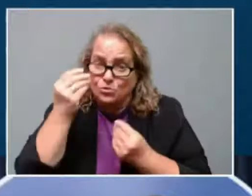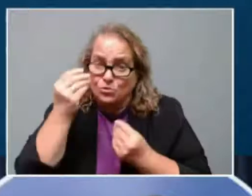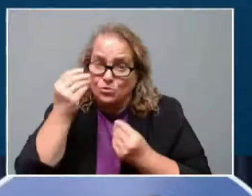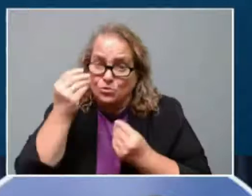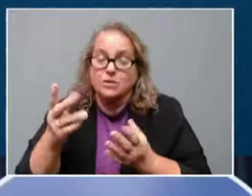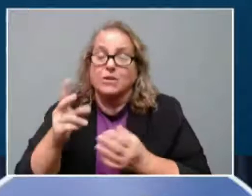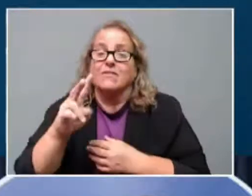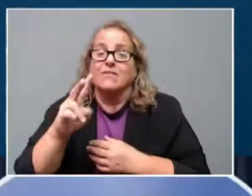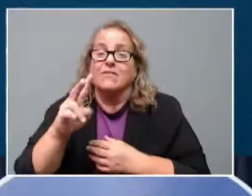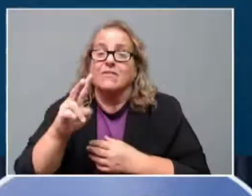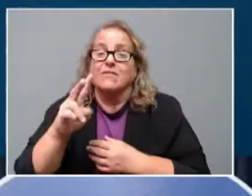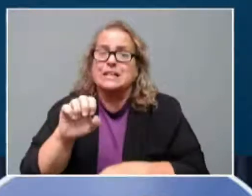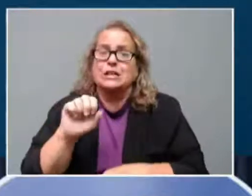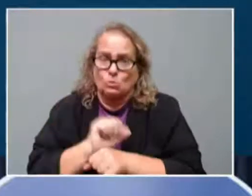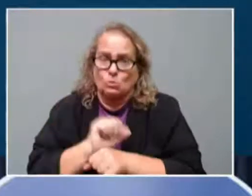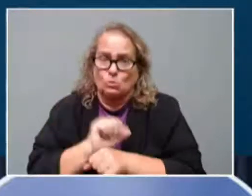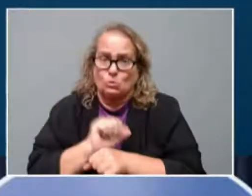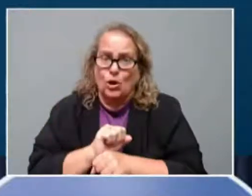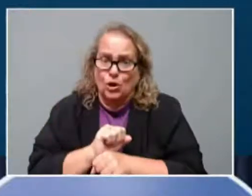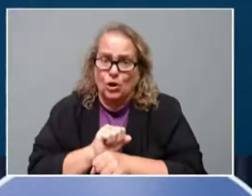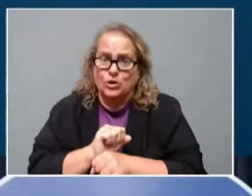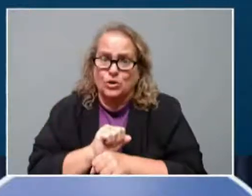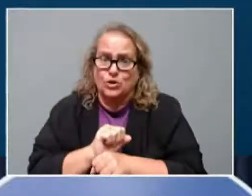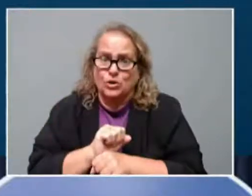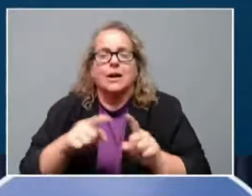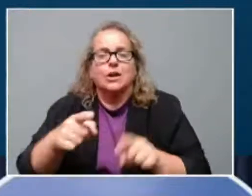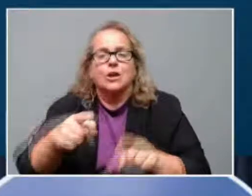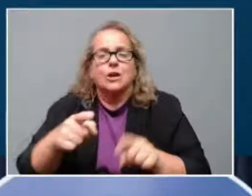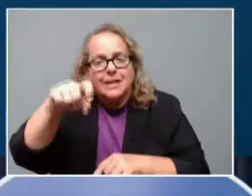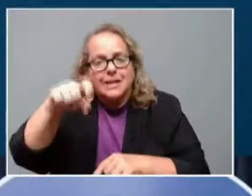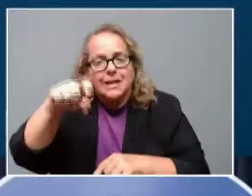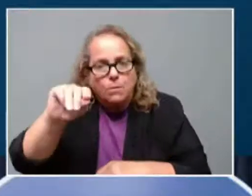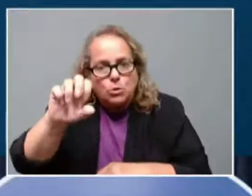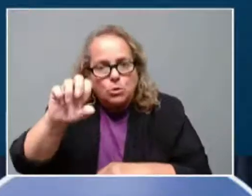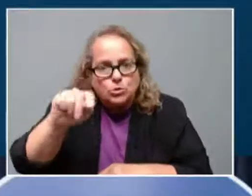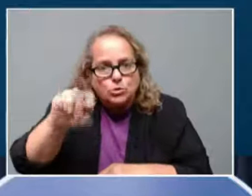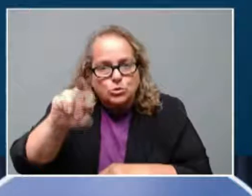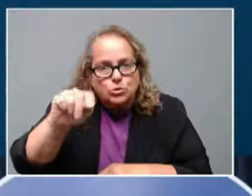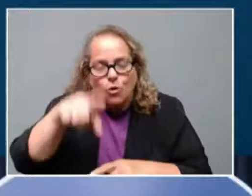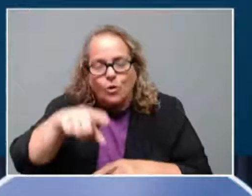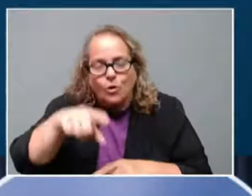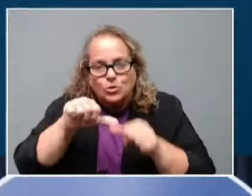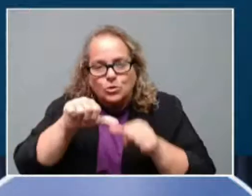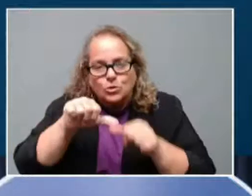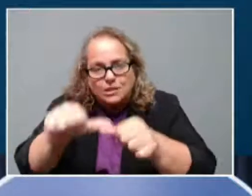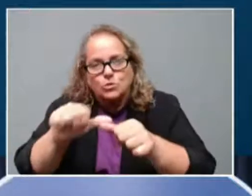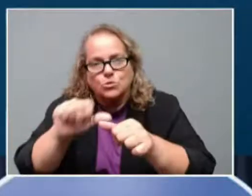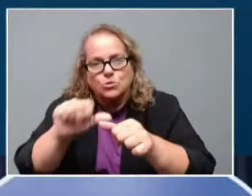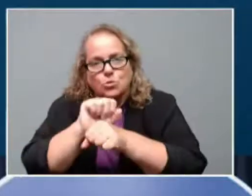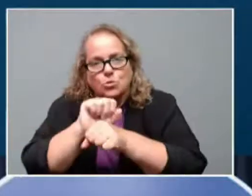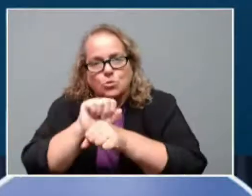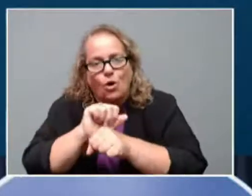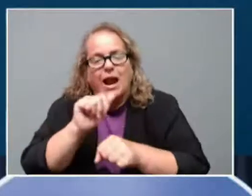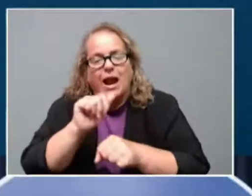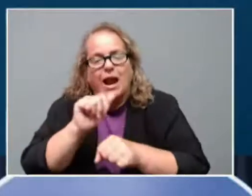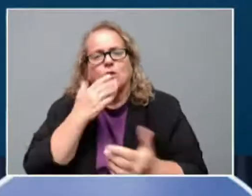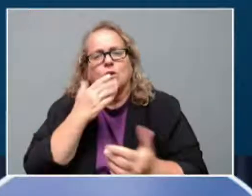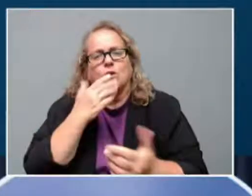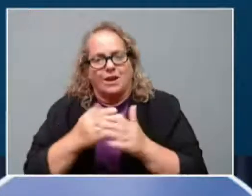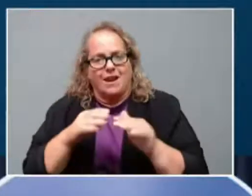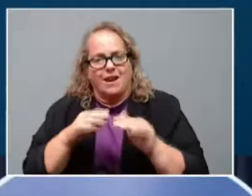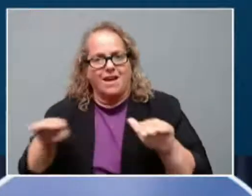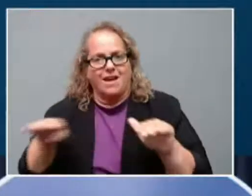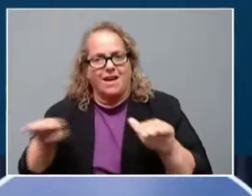booster for the vaccines to continue to work at the level that we need them to. Deaths, again,